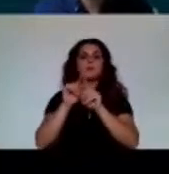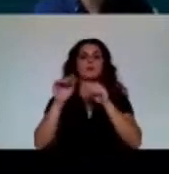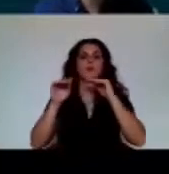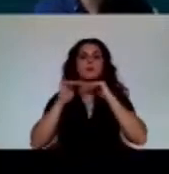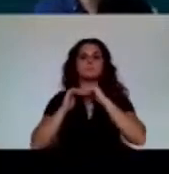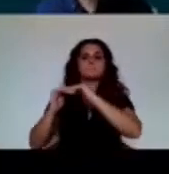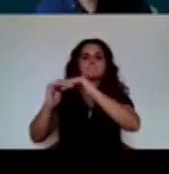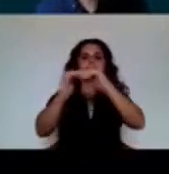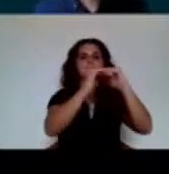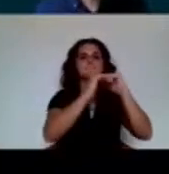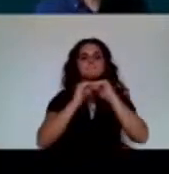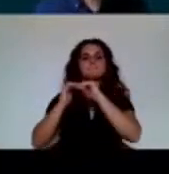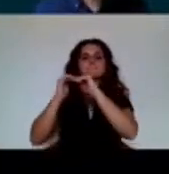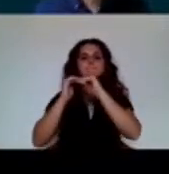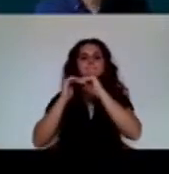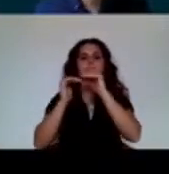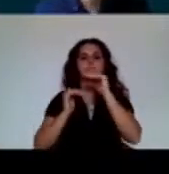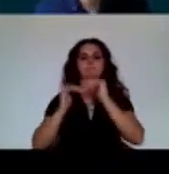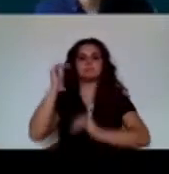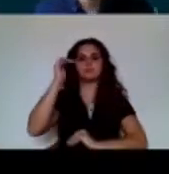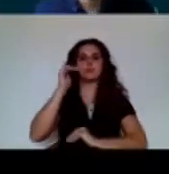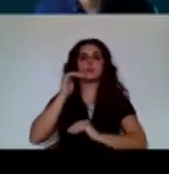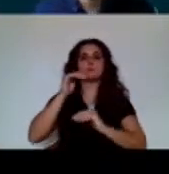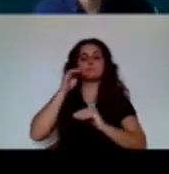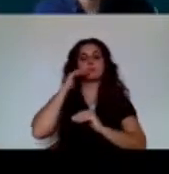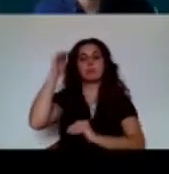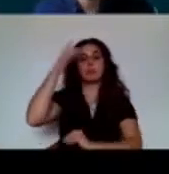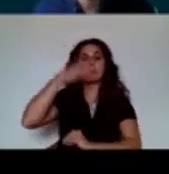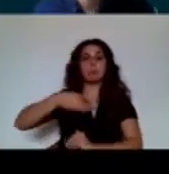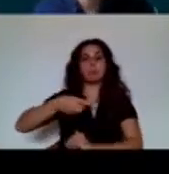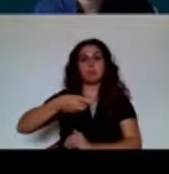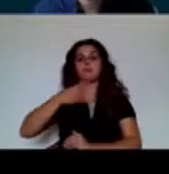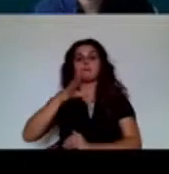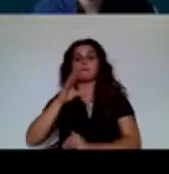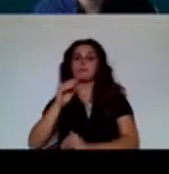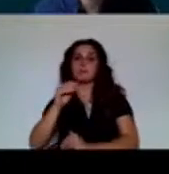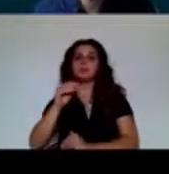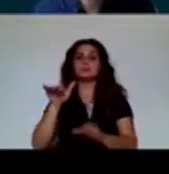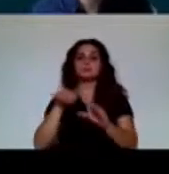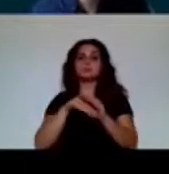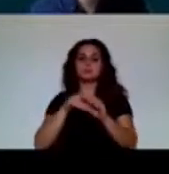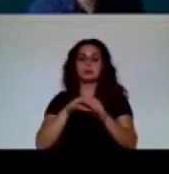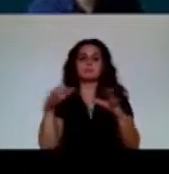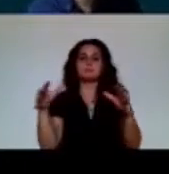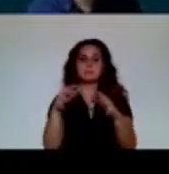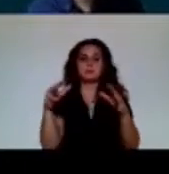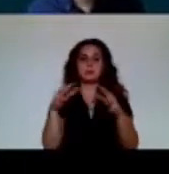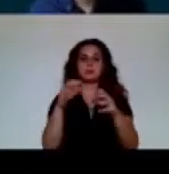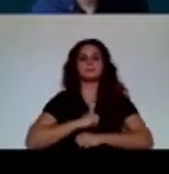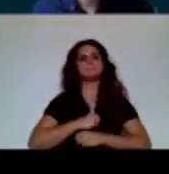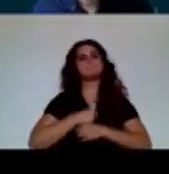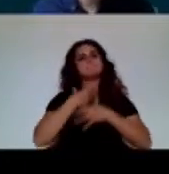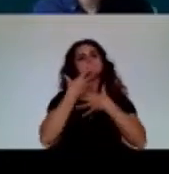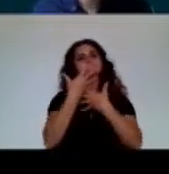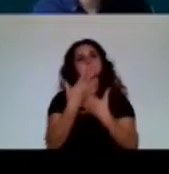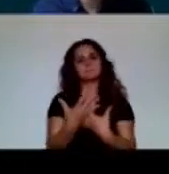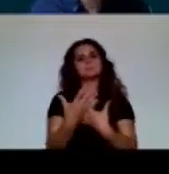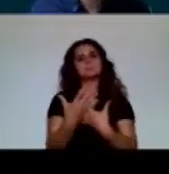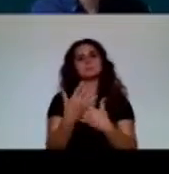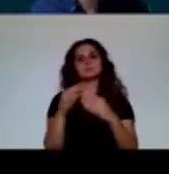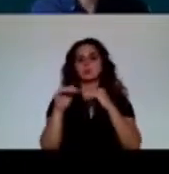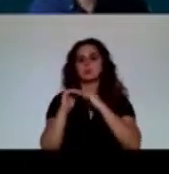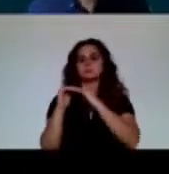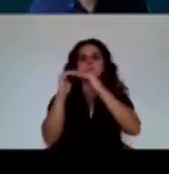up. So by the age of 9, 10, the majority of the participants is actually expressing an